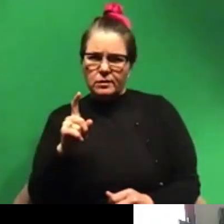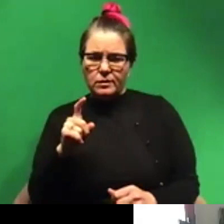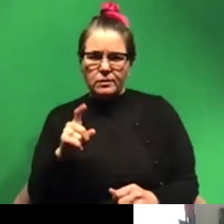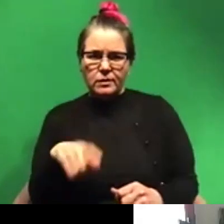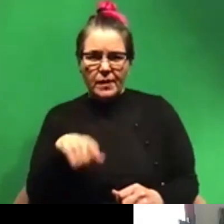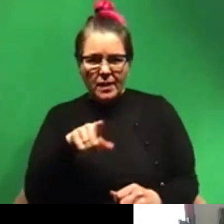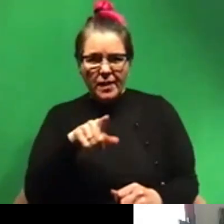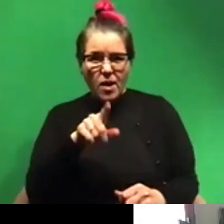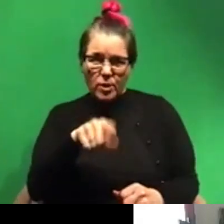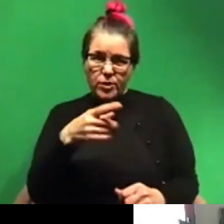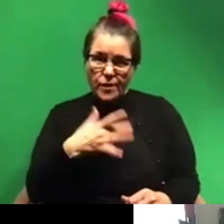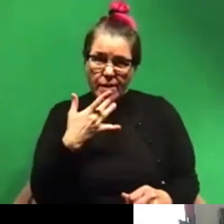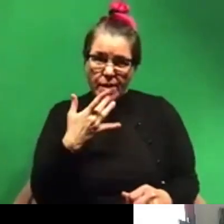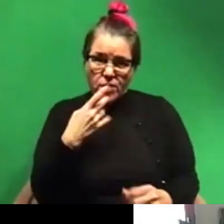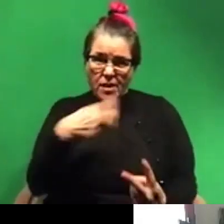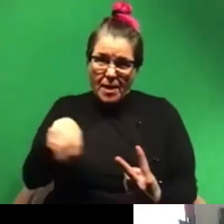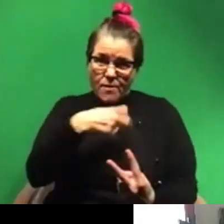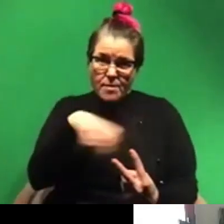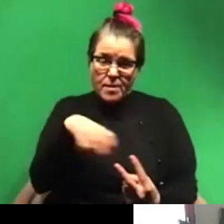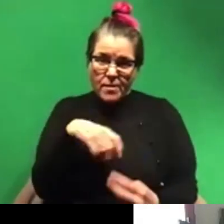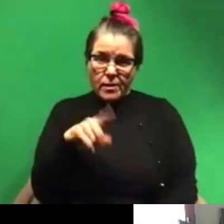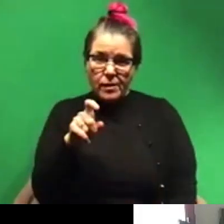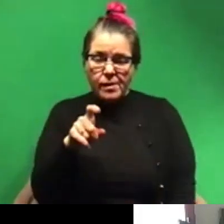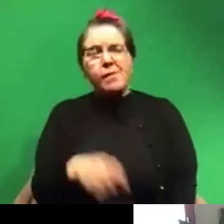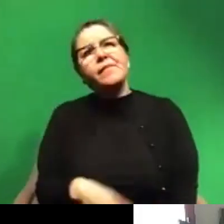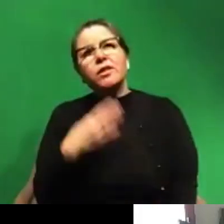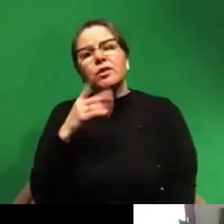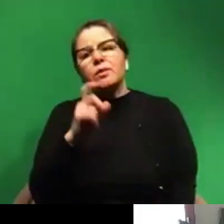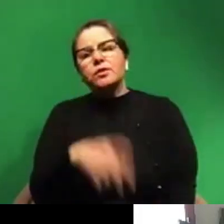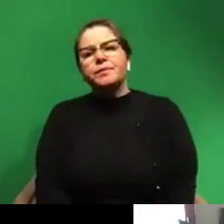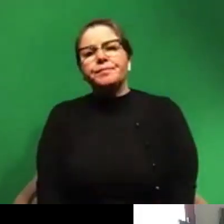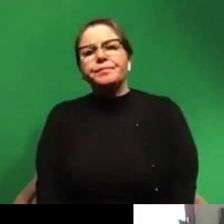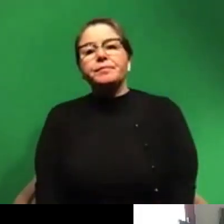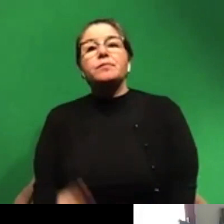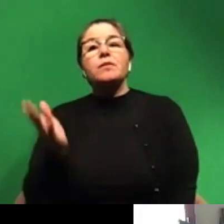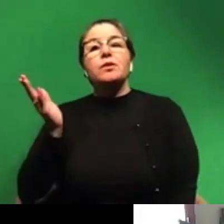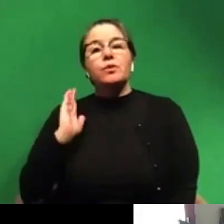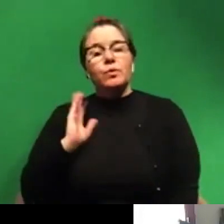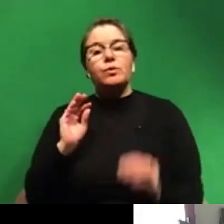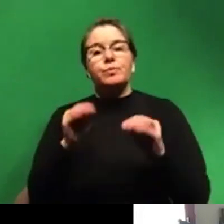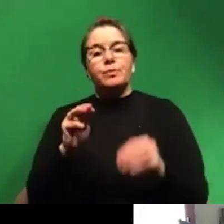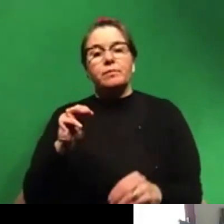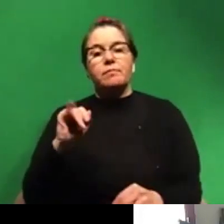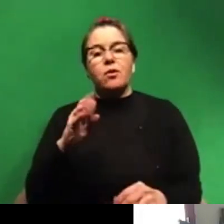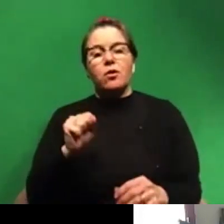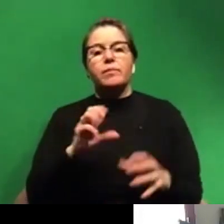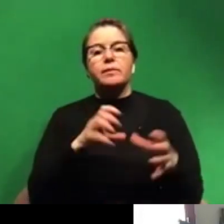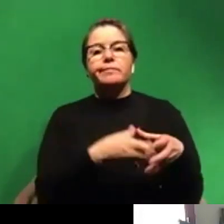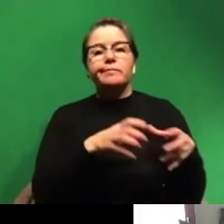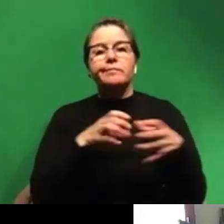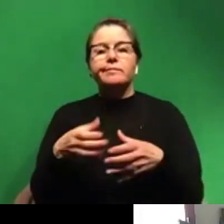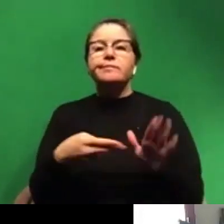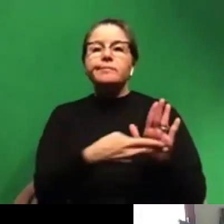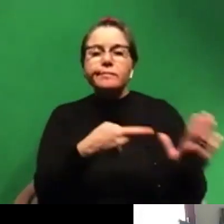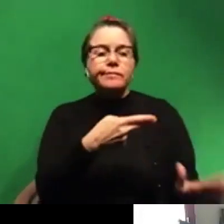that switch back and forth? That's a good question. So, you know, we used to put microbes in these little categories of these are